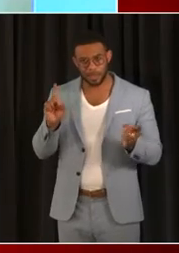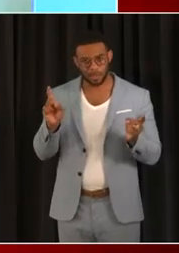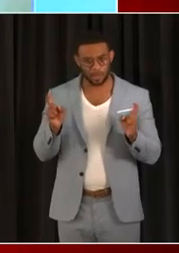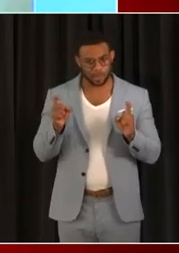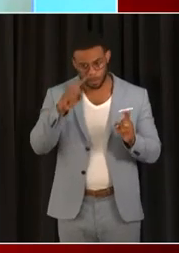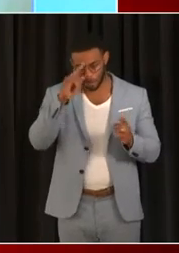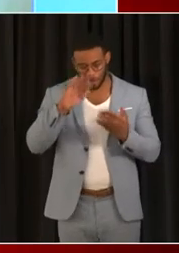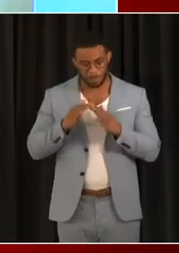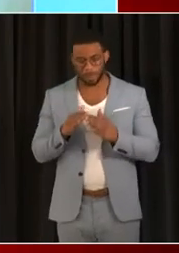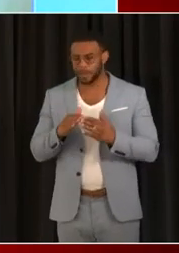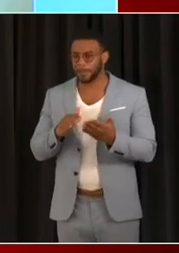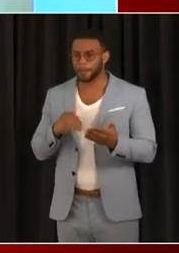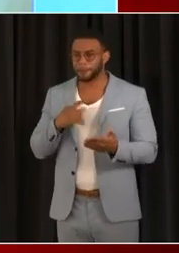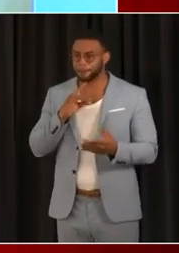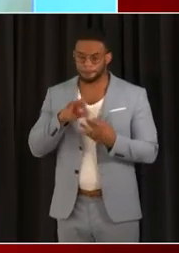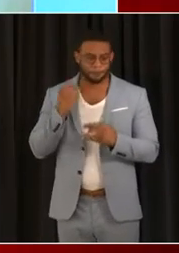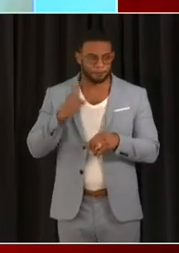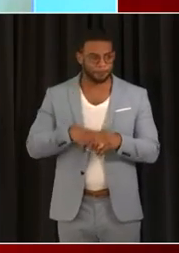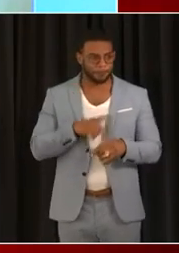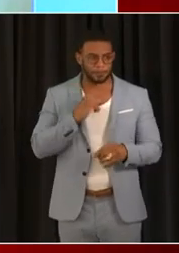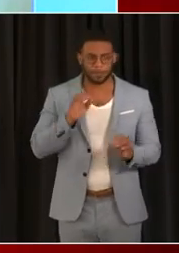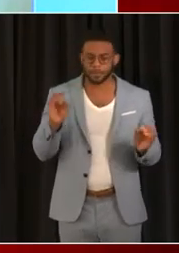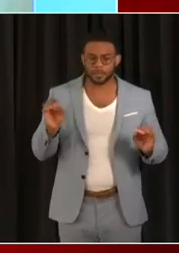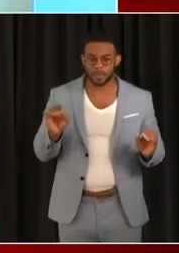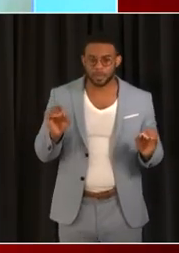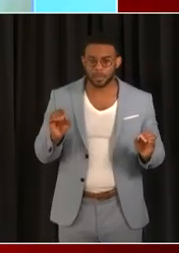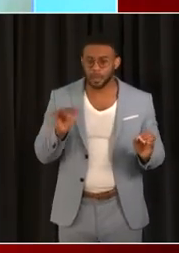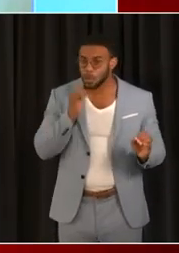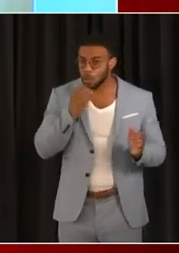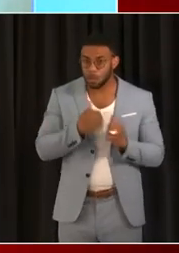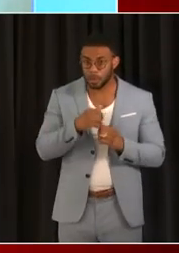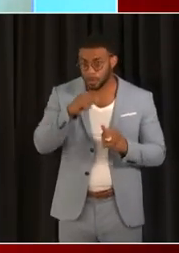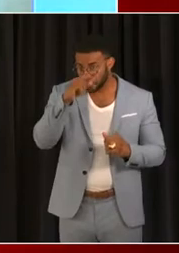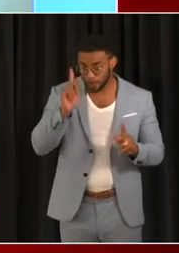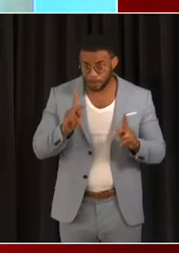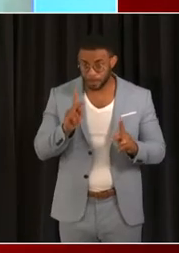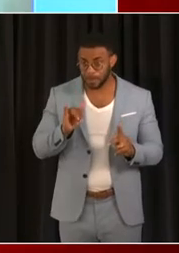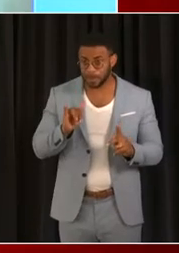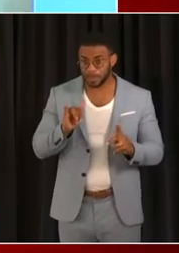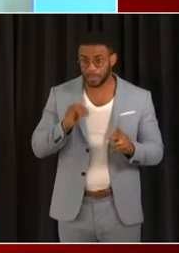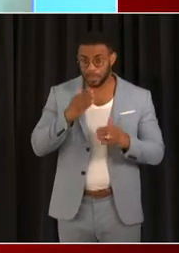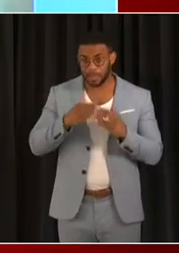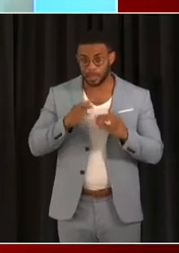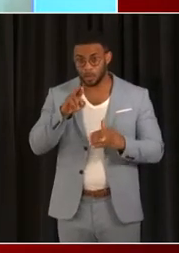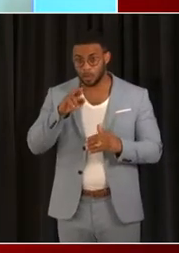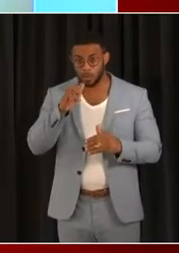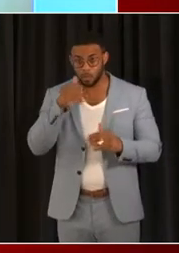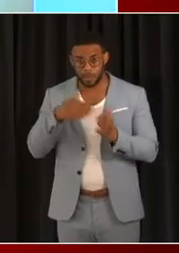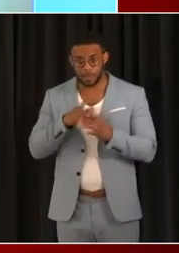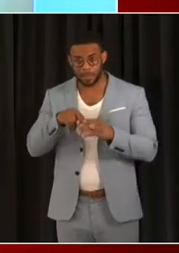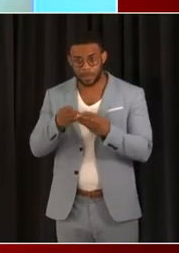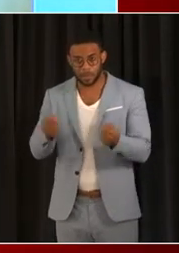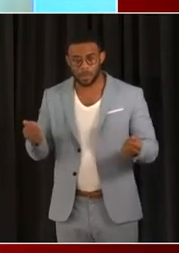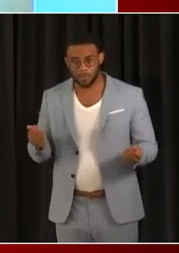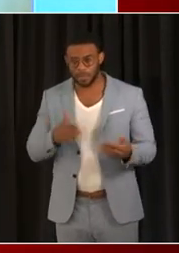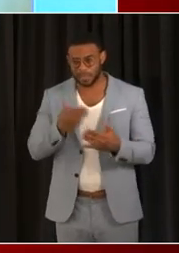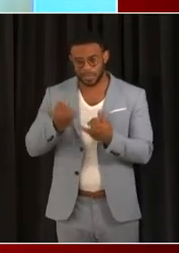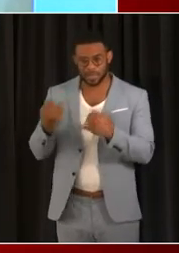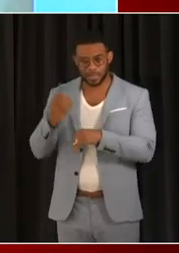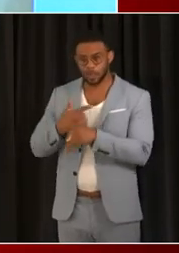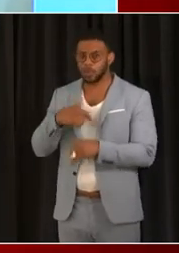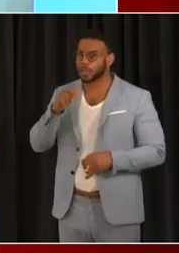hurting black communities. I say this all the time. There's nothing wrong with black people that ending racism can't solve. At